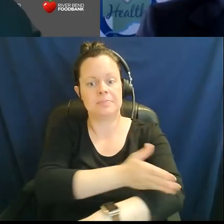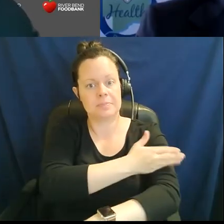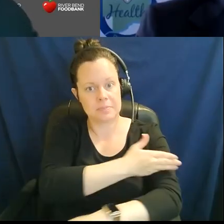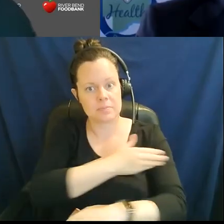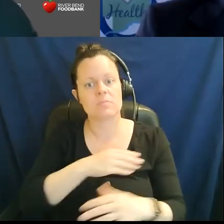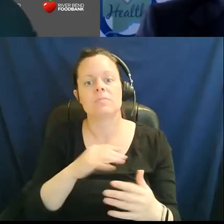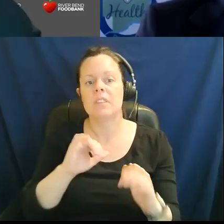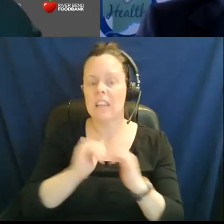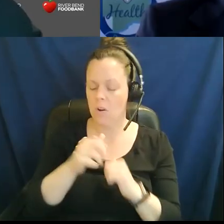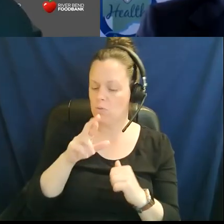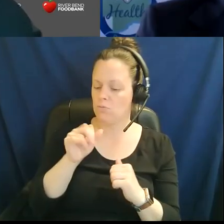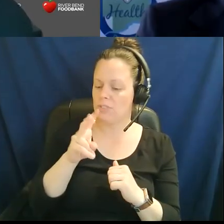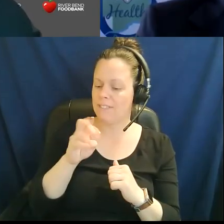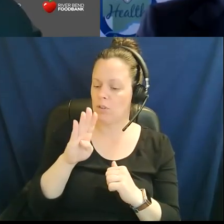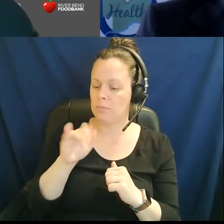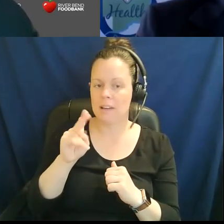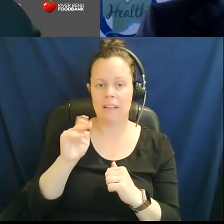meeting those needs.